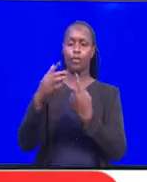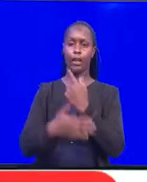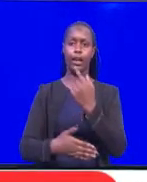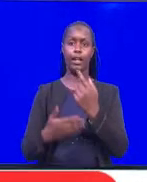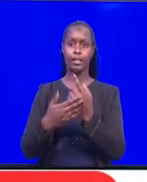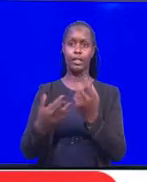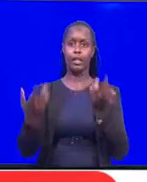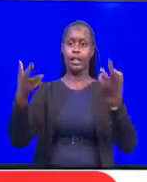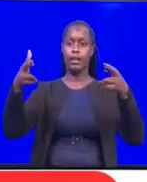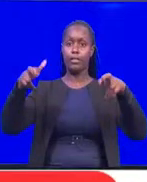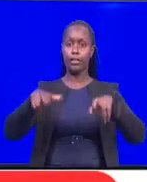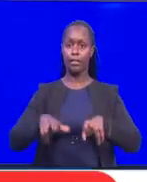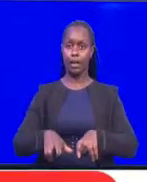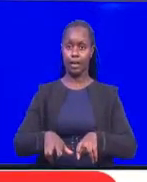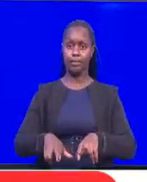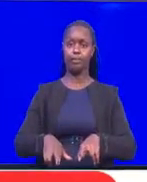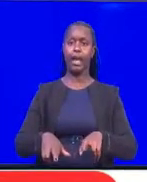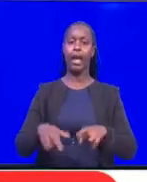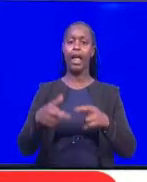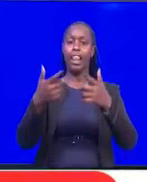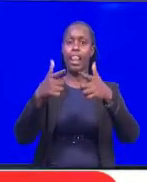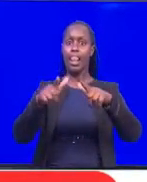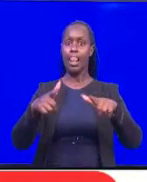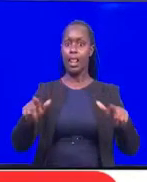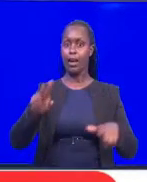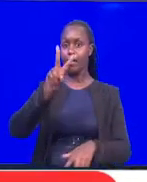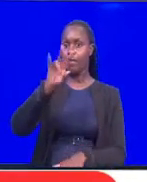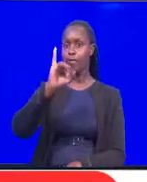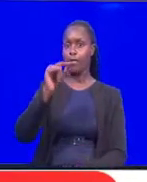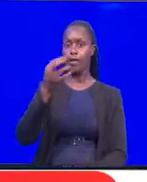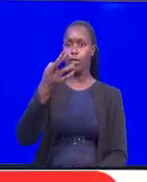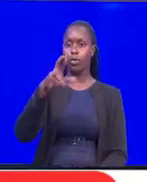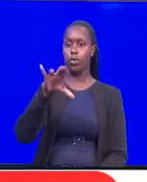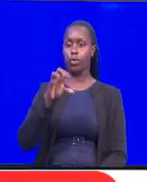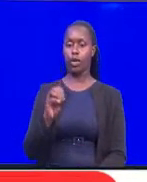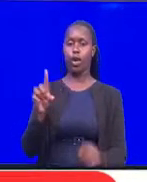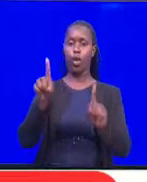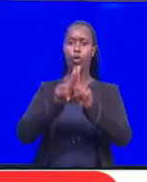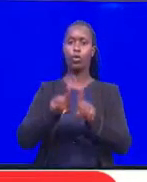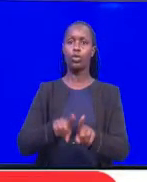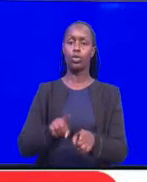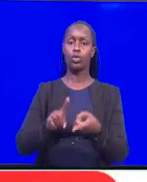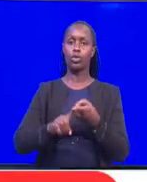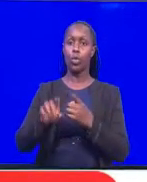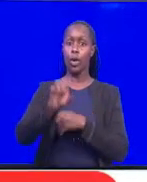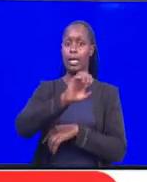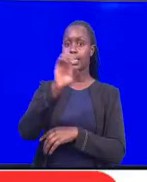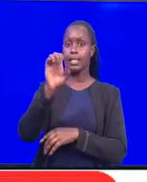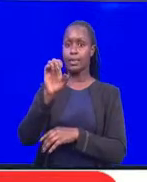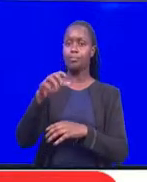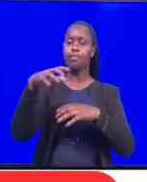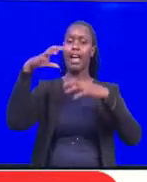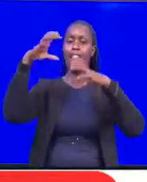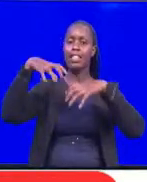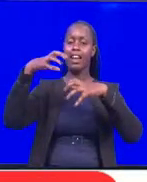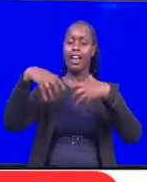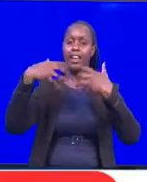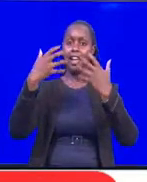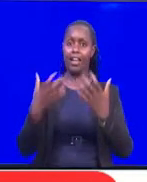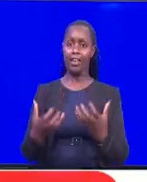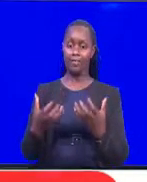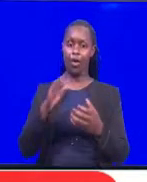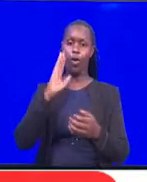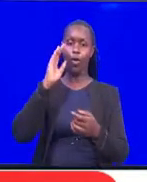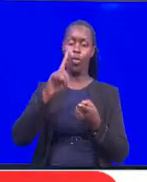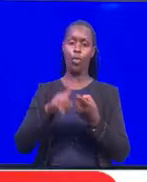Basin, the Rift Valley, and highlands west and east of the Rift Valley, including Nairobi. The heavy rainfall is likely to intensify more in a